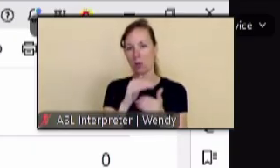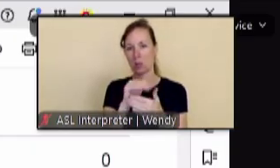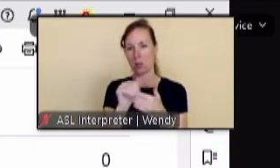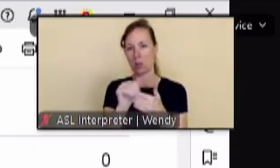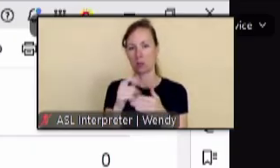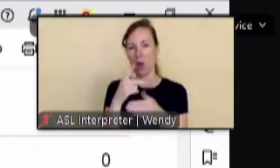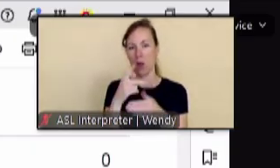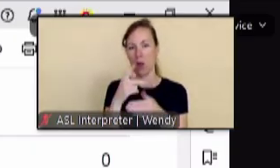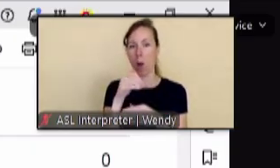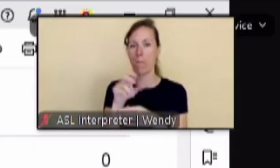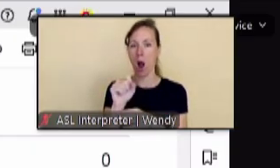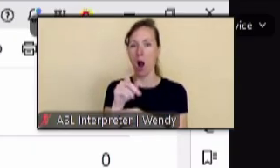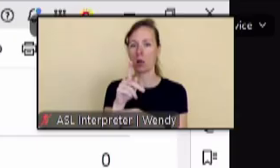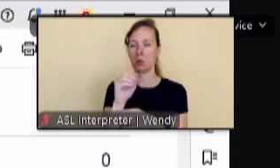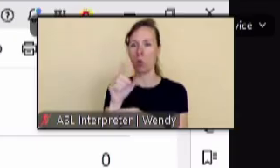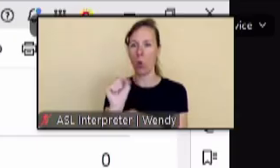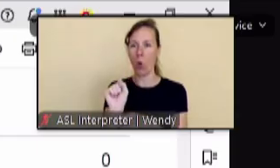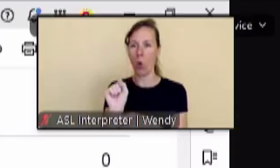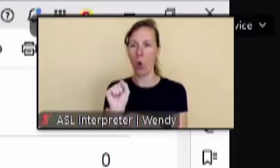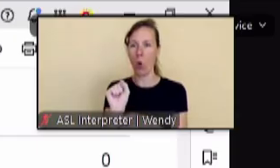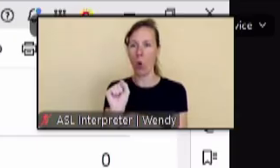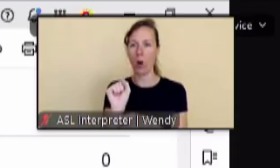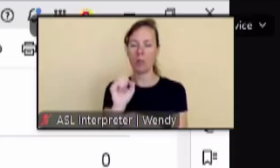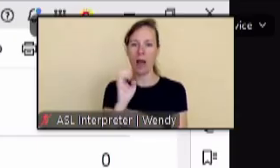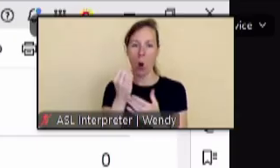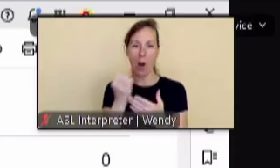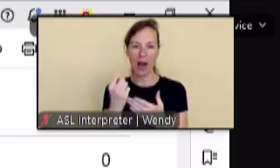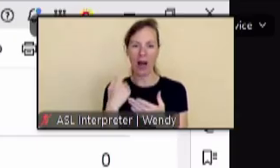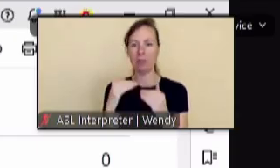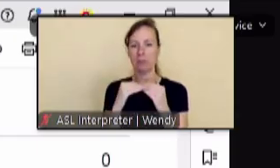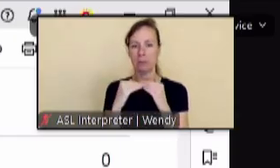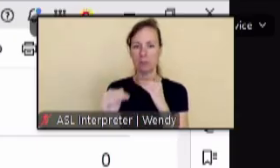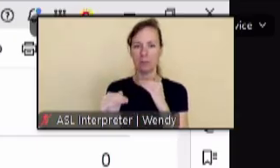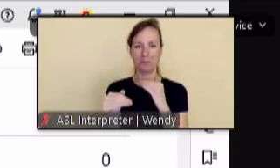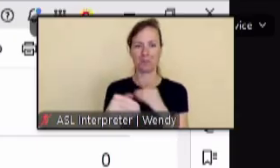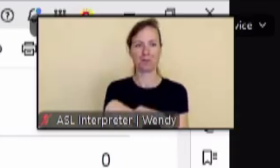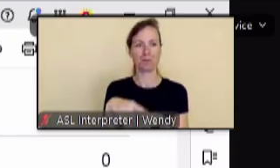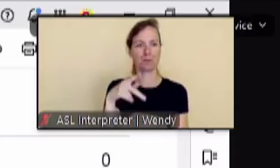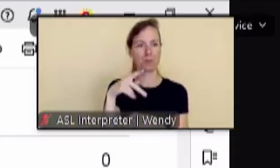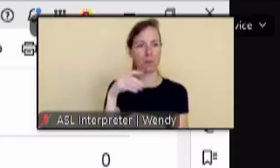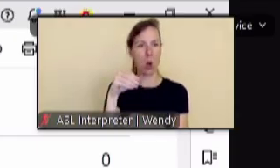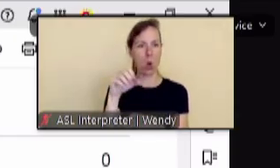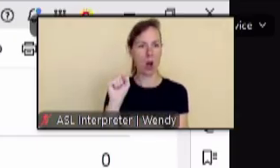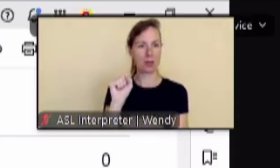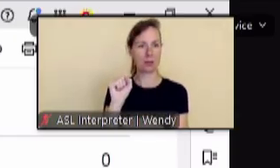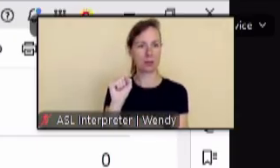flat. POS is one of these areas that's outside of the